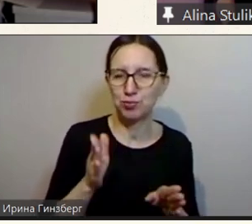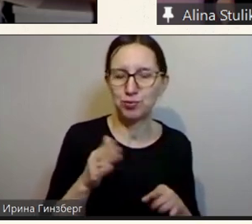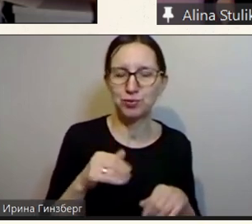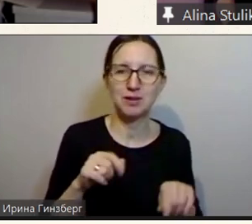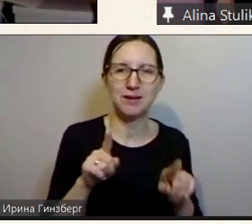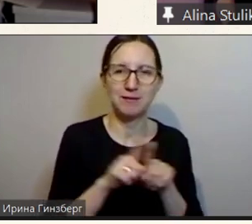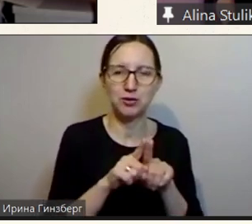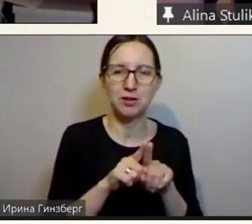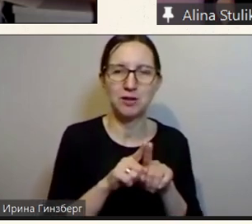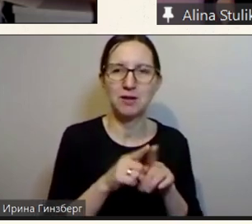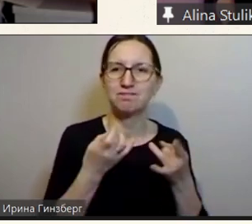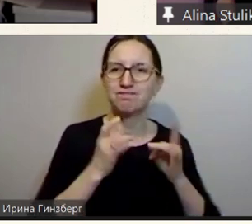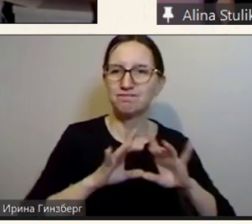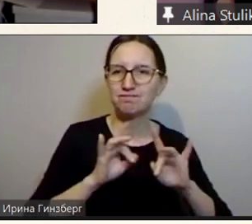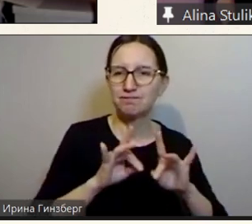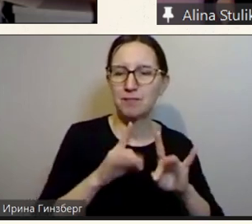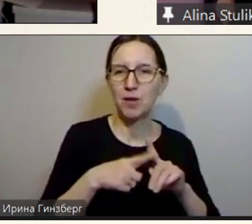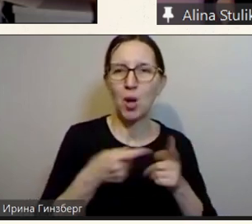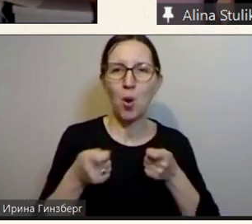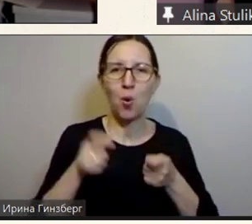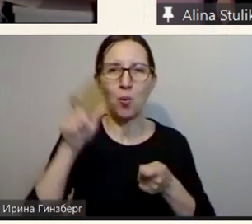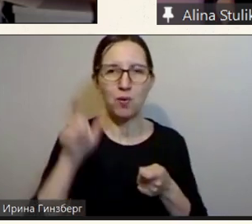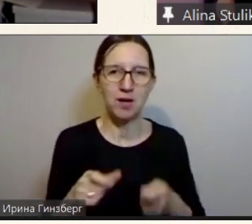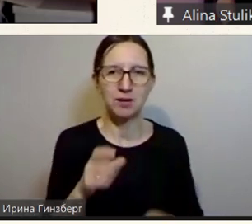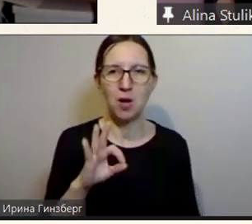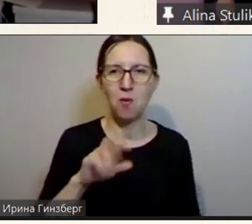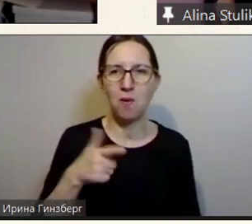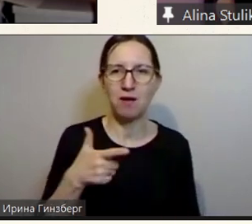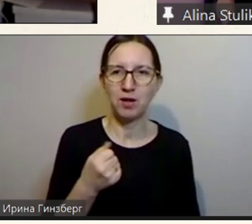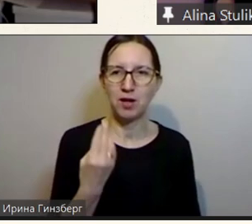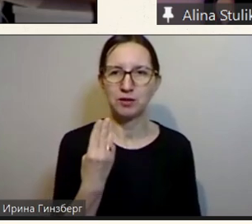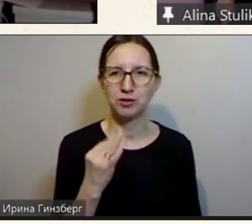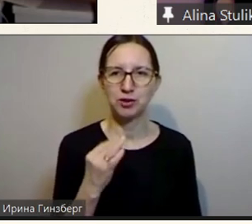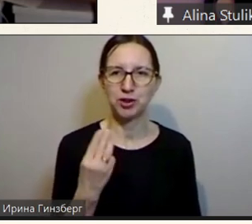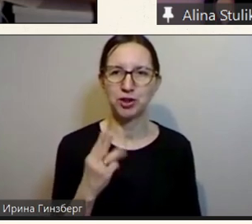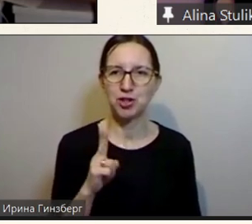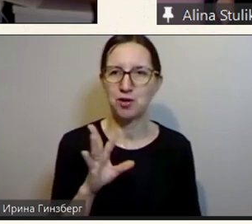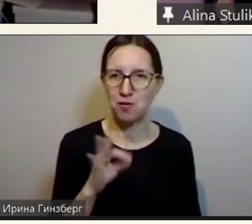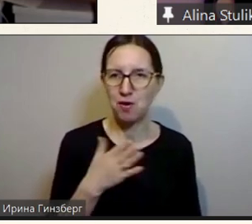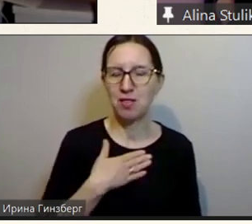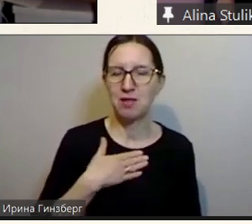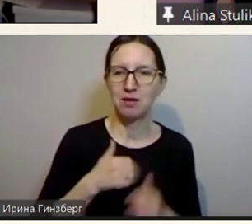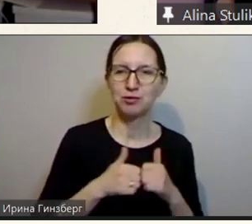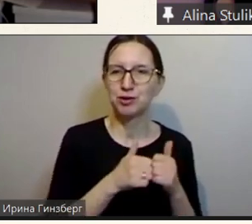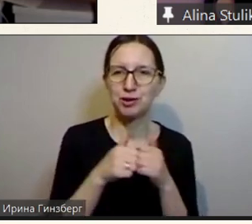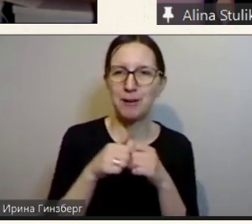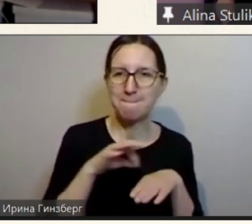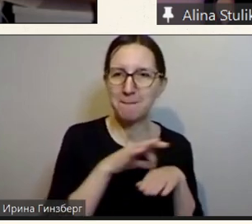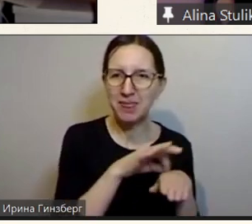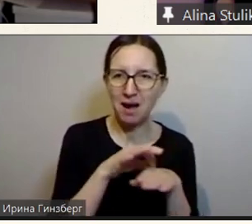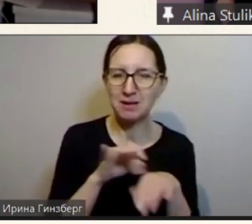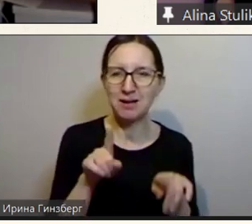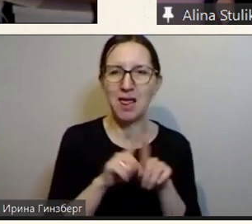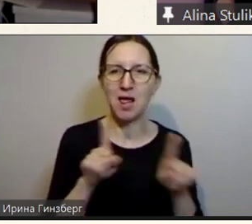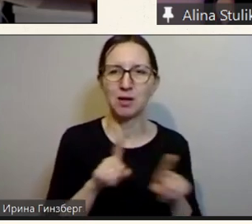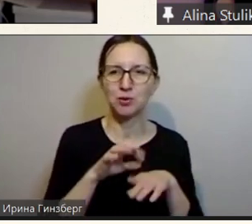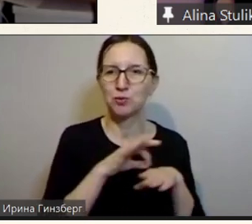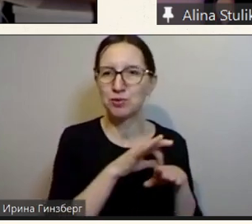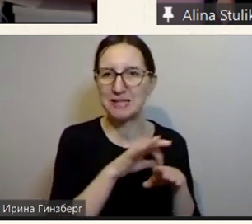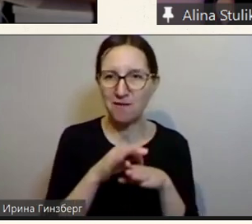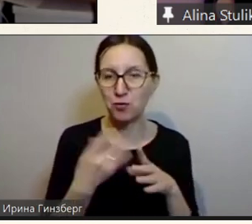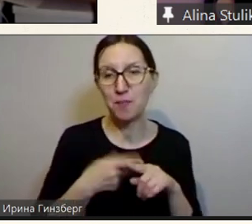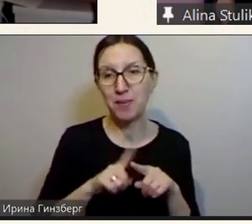one-on-one. Sometimes these meetings will have an introduction by Olga